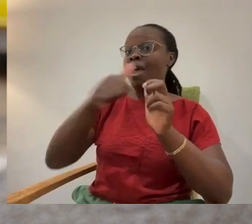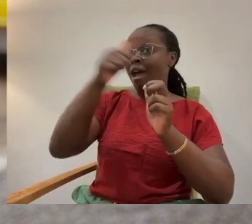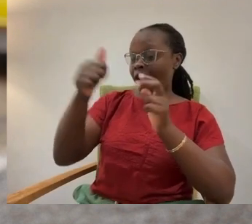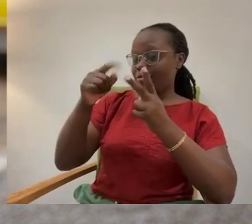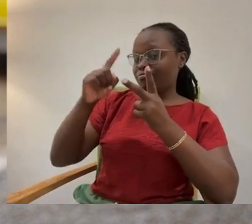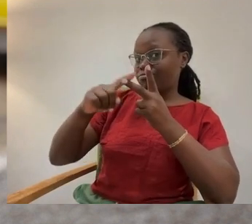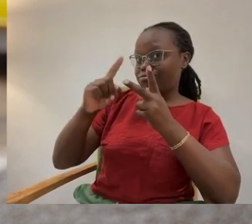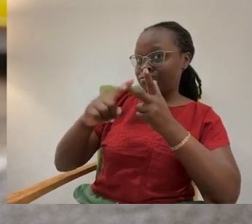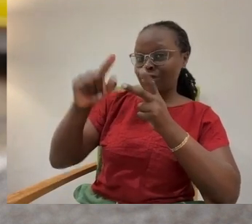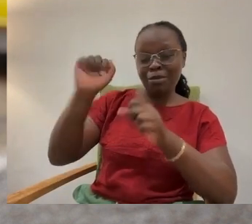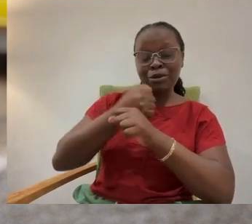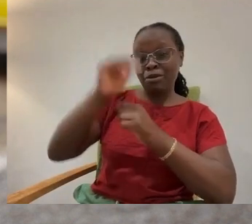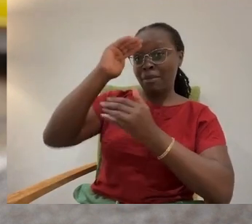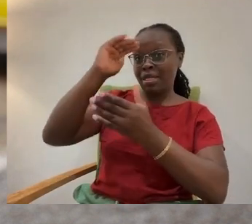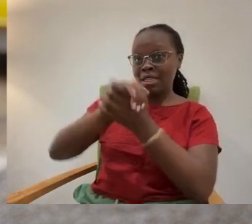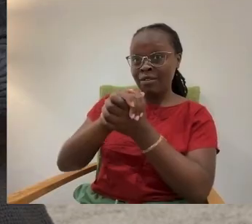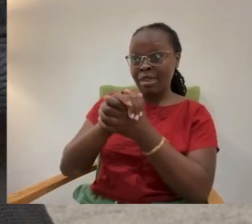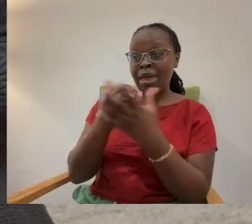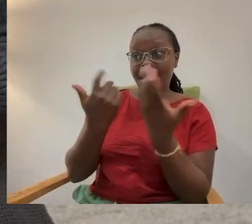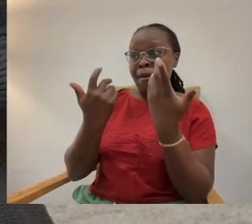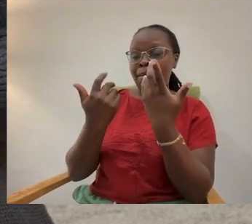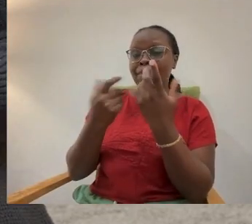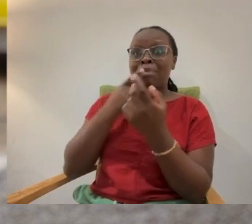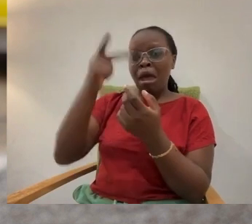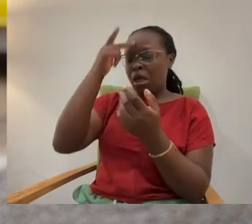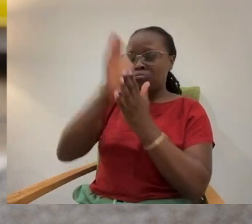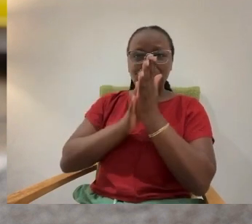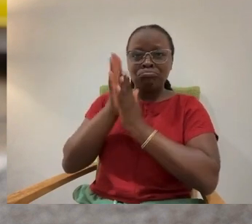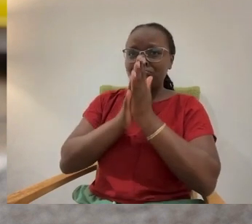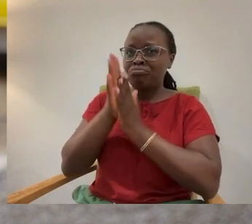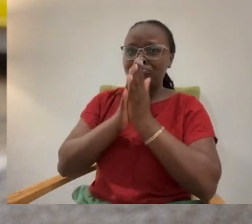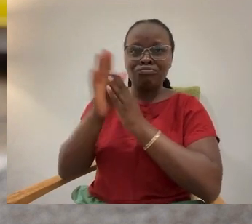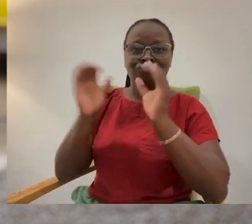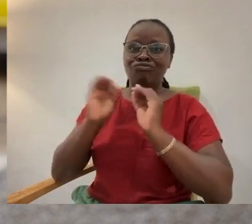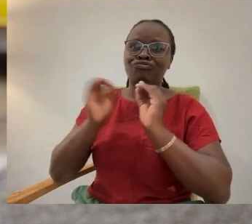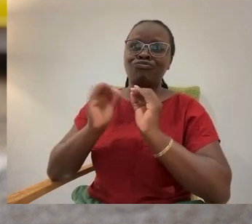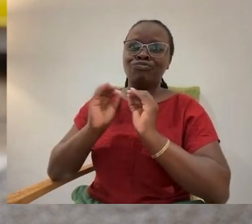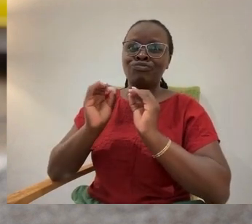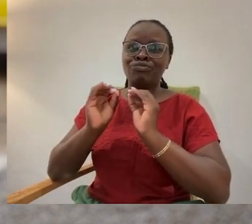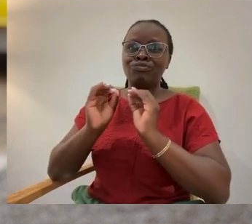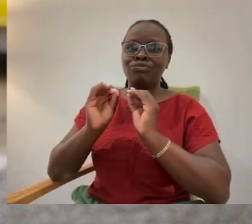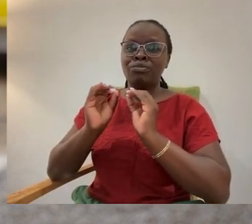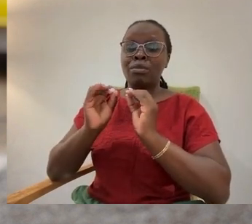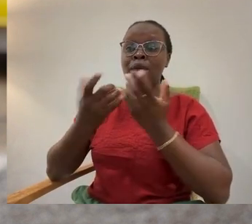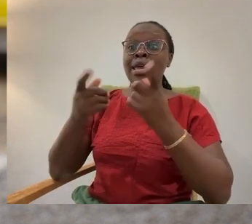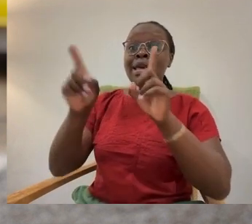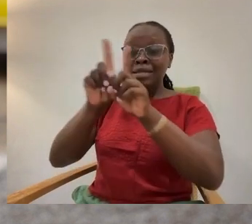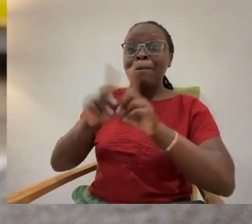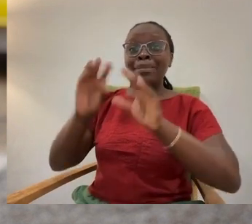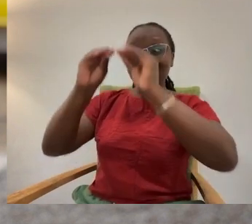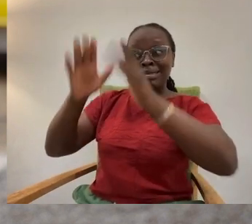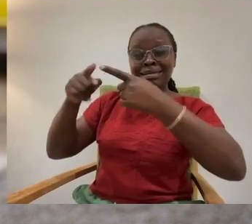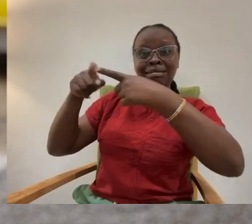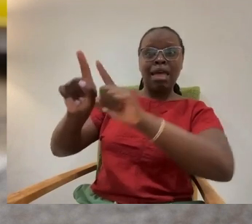you'll not believe this, was resistance. Yeah, resistance from parents, even the teachers.